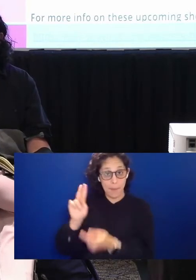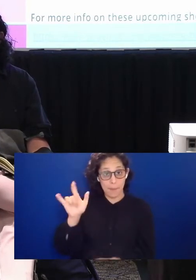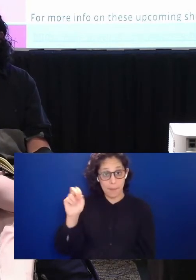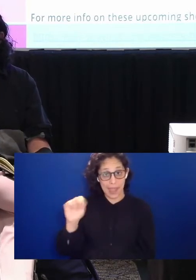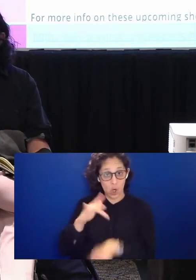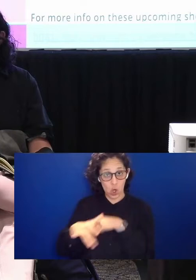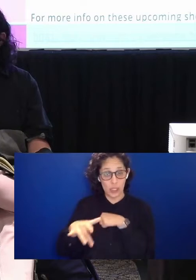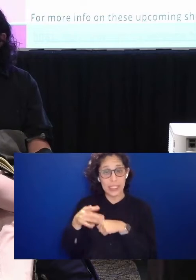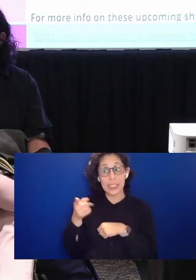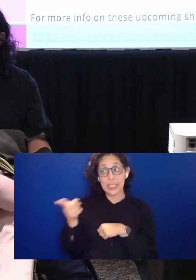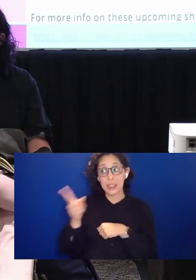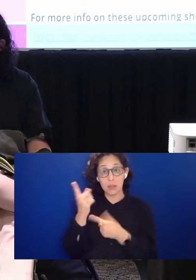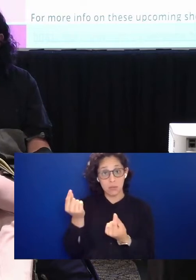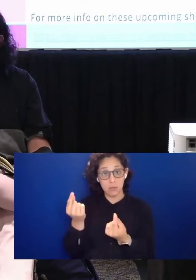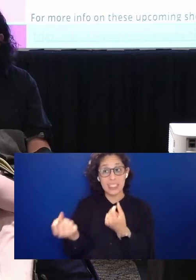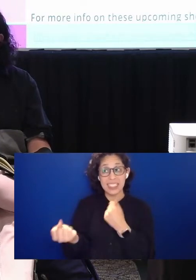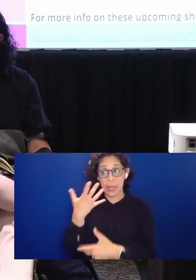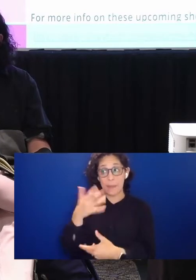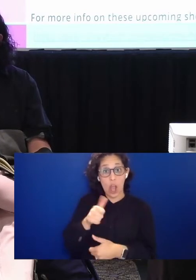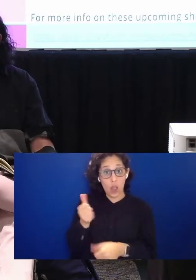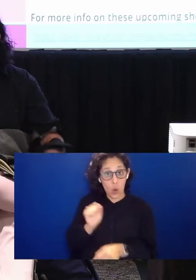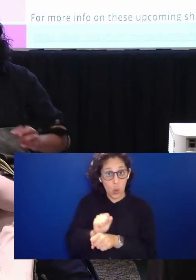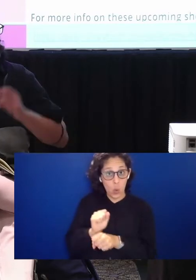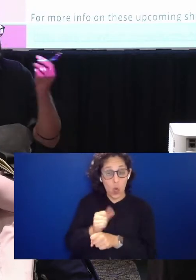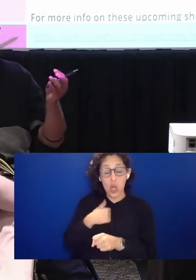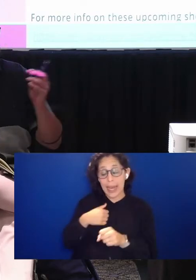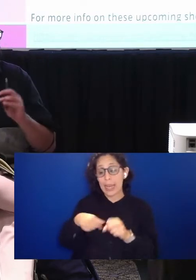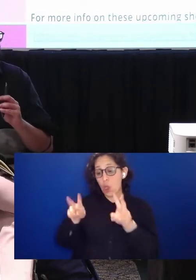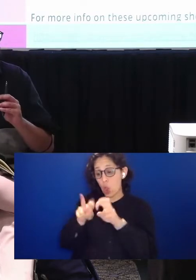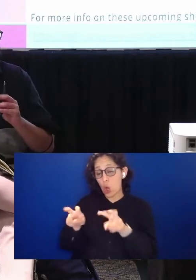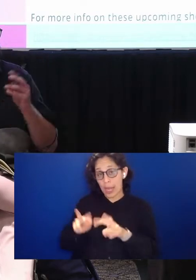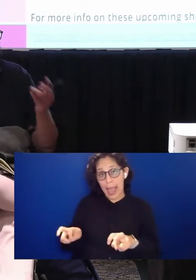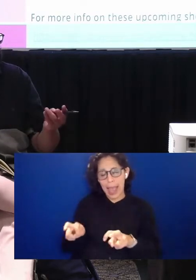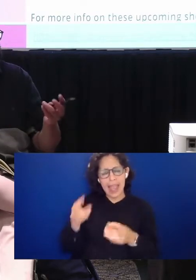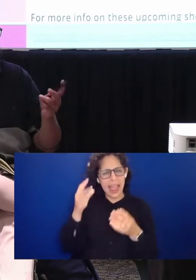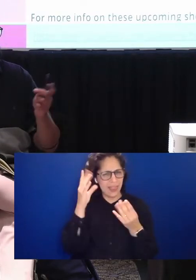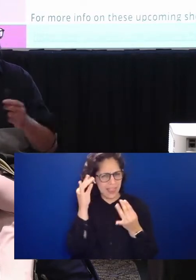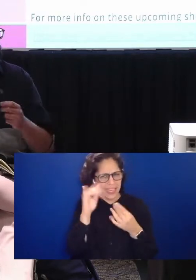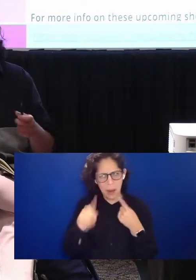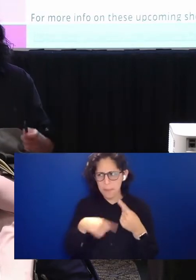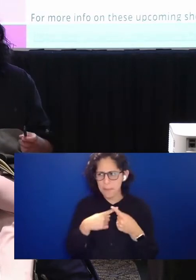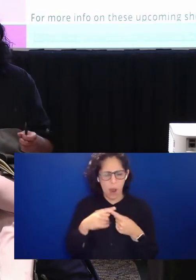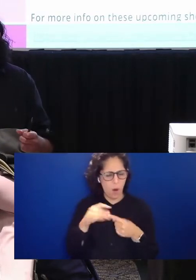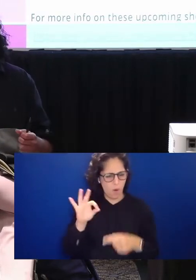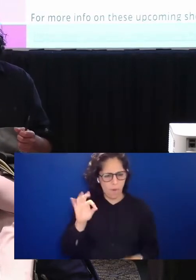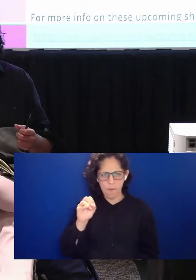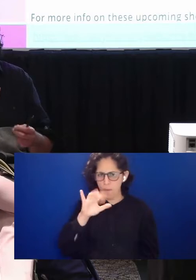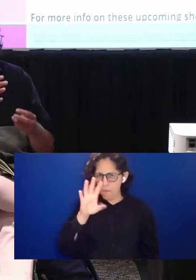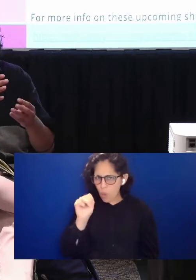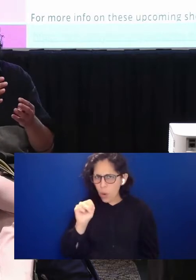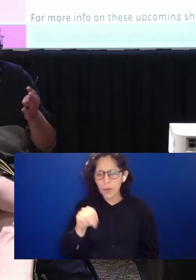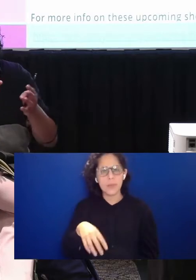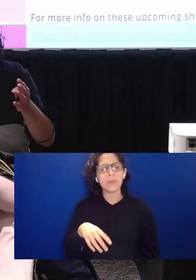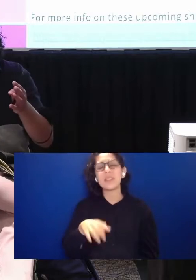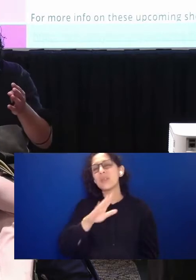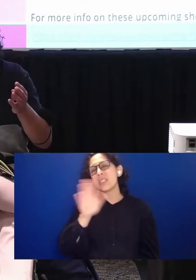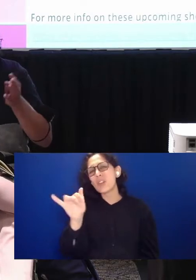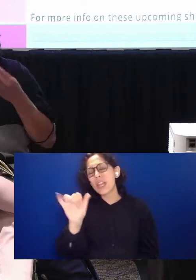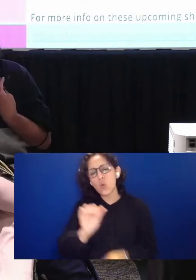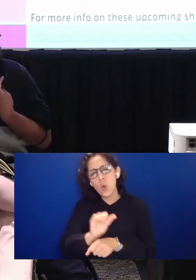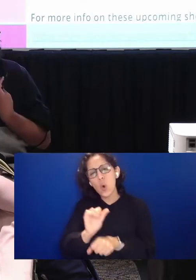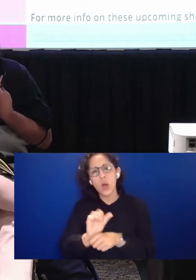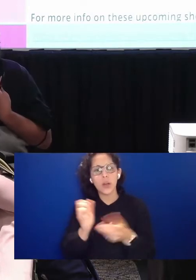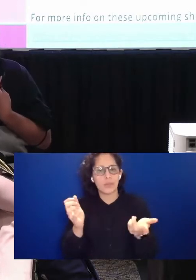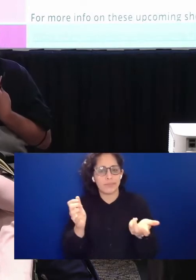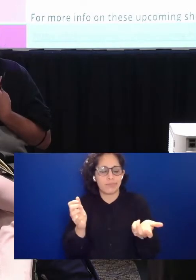was able to send me other work to look at, to think about form, to think about other ways. And it was never like work that was like